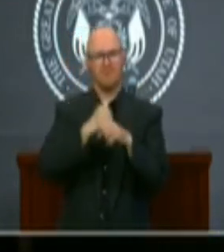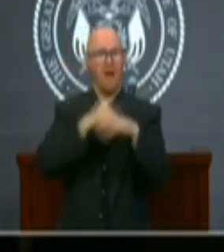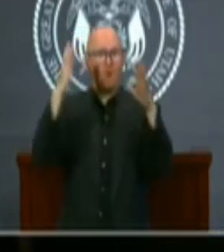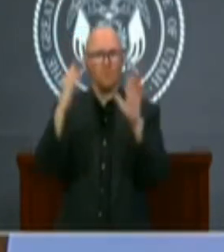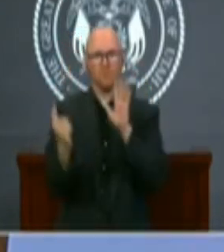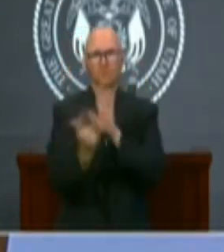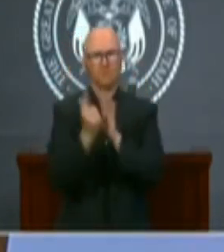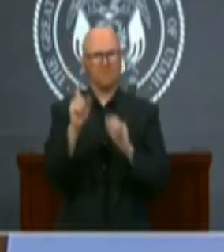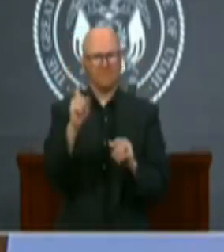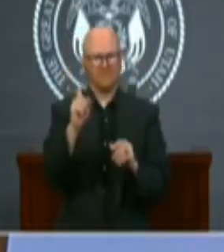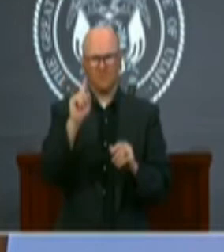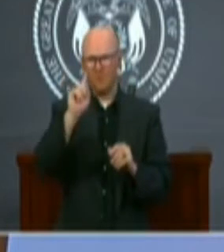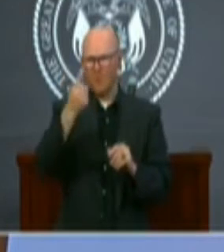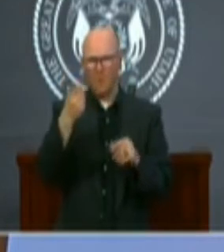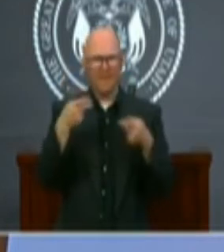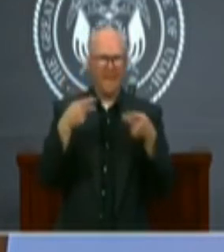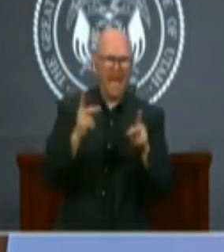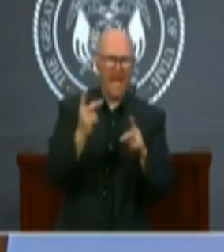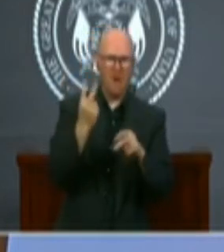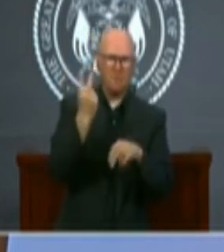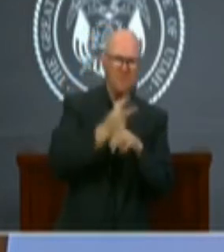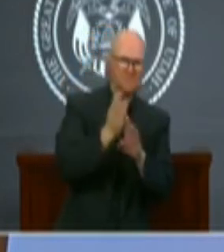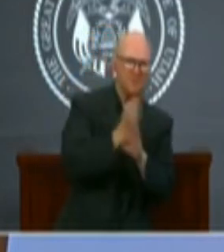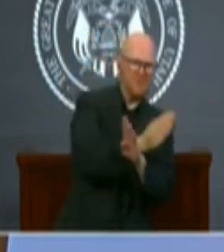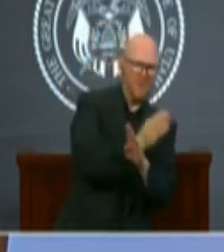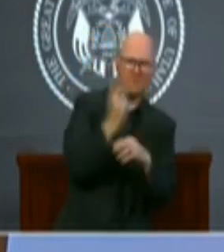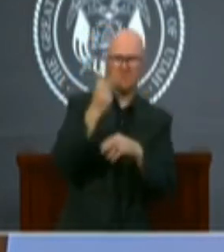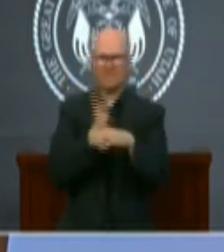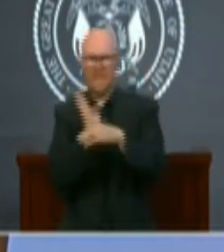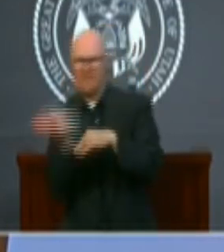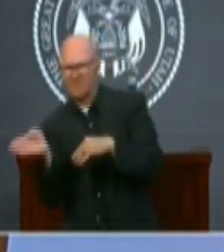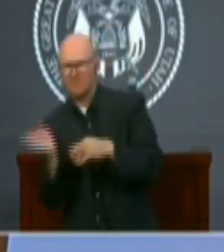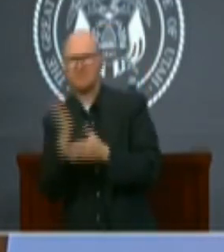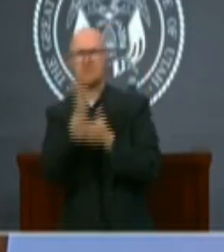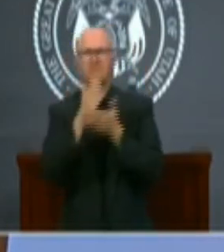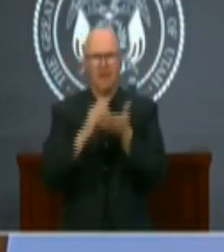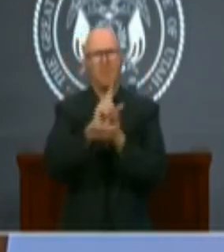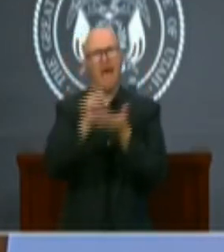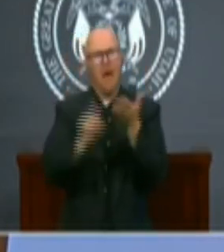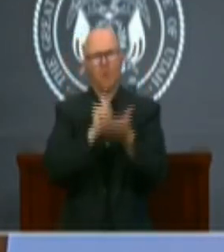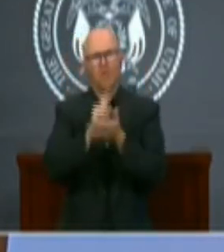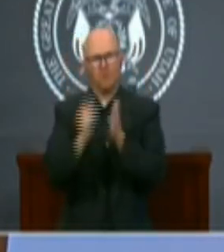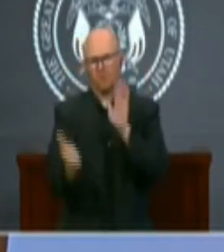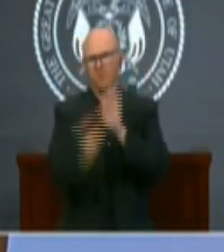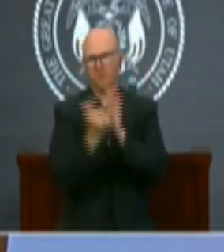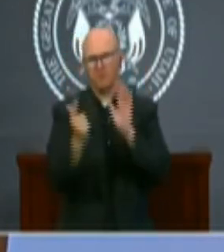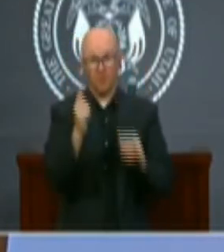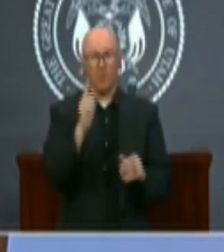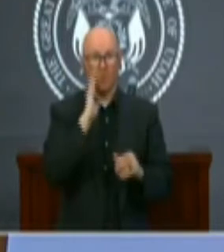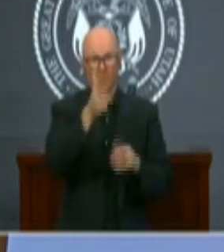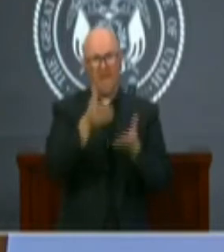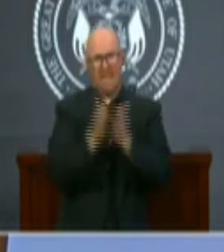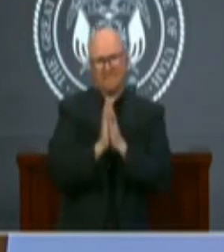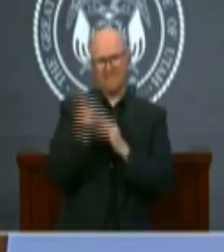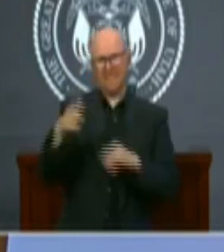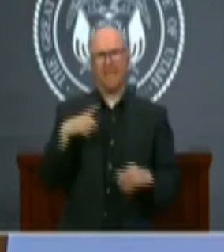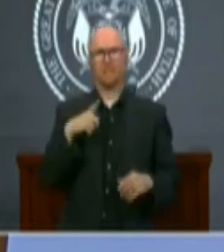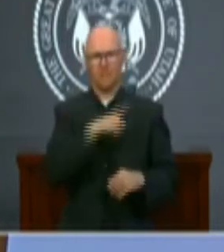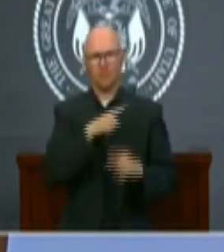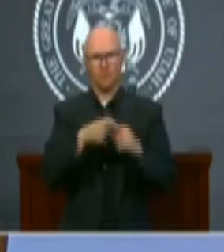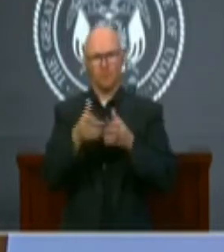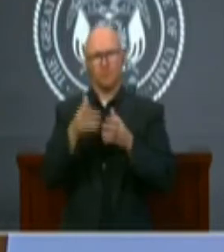We only allow a couple days before, a couple days after. We have certain hourly restrictions. Are you going to ask the legislature to maybe consider an